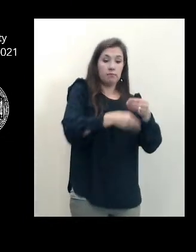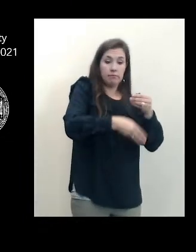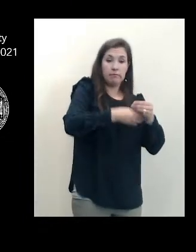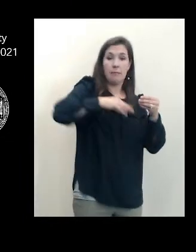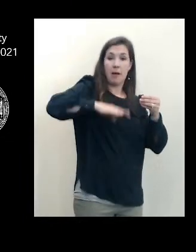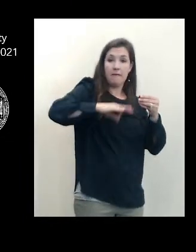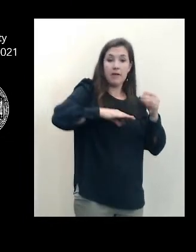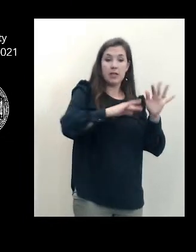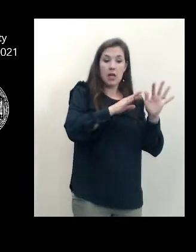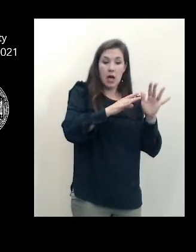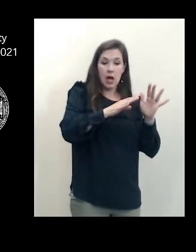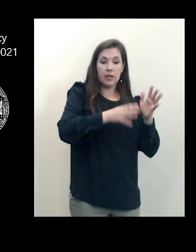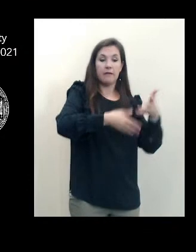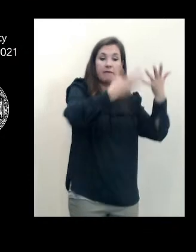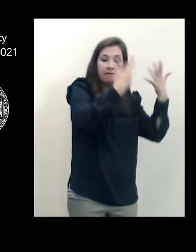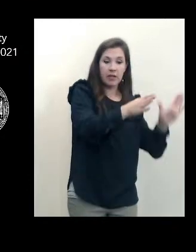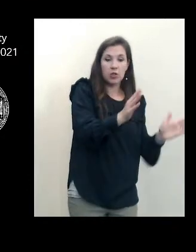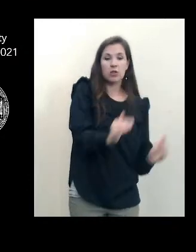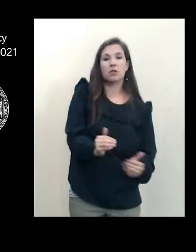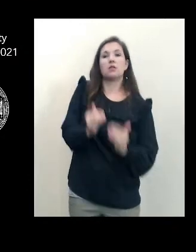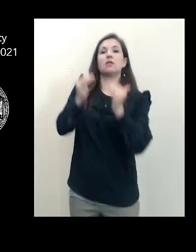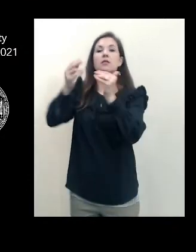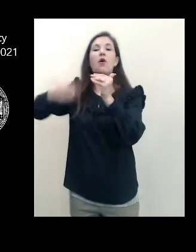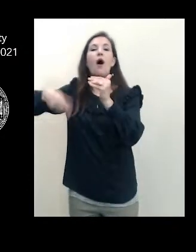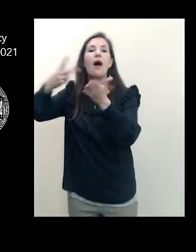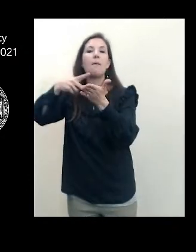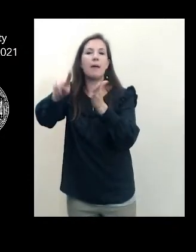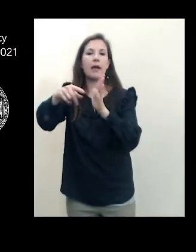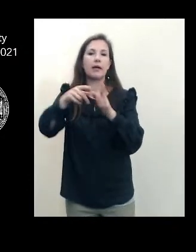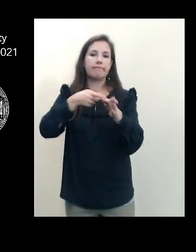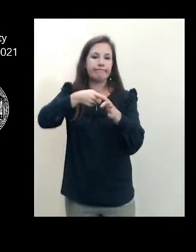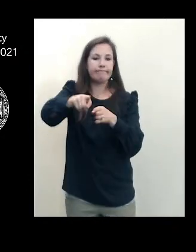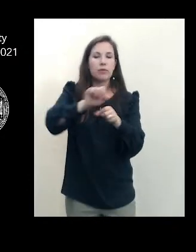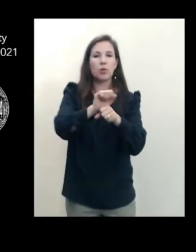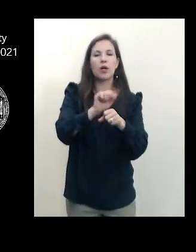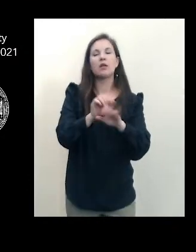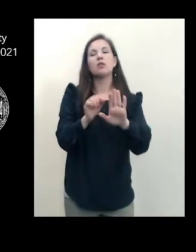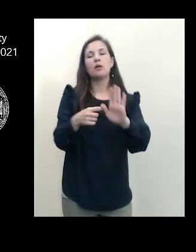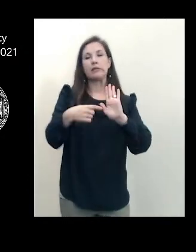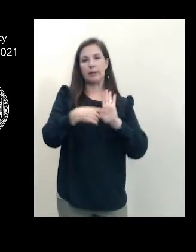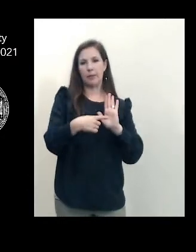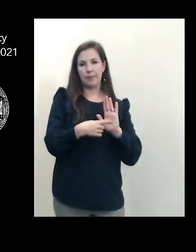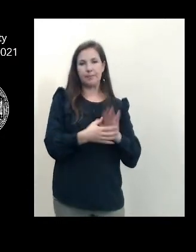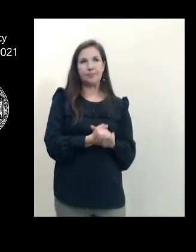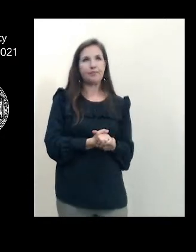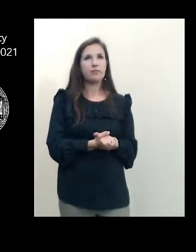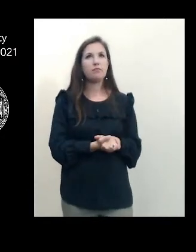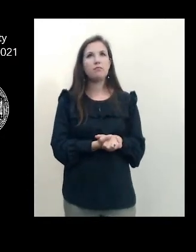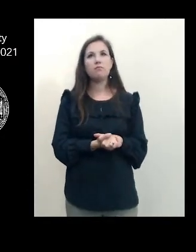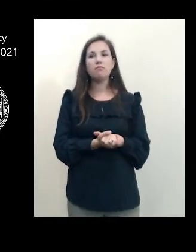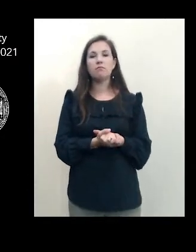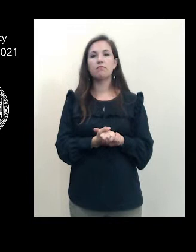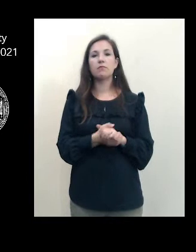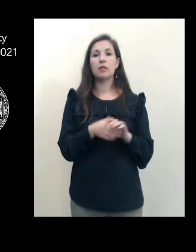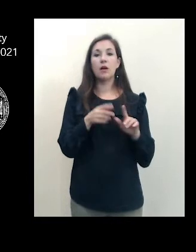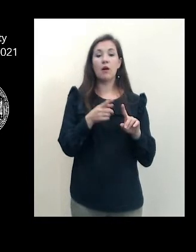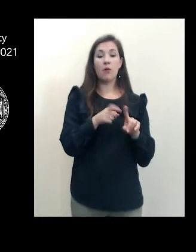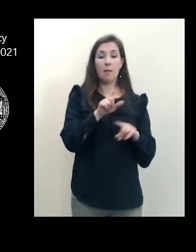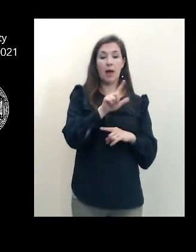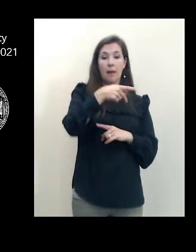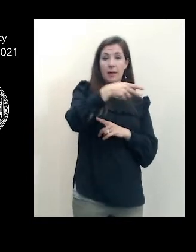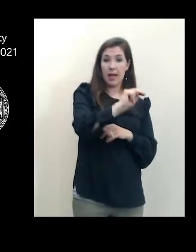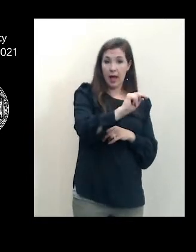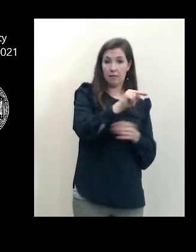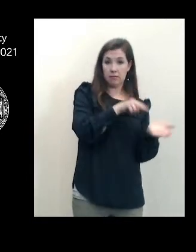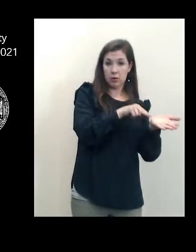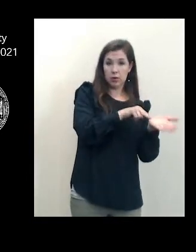need to move into higher paying career. The best example of it that I can give that most people will understand is moving from an LPN